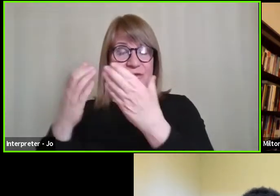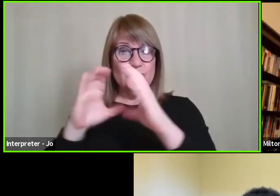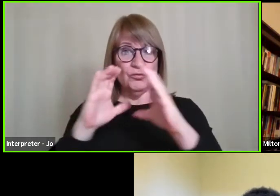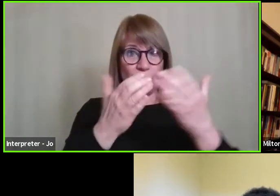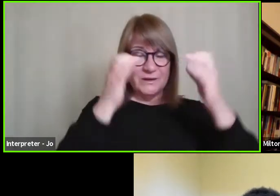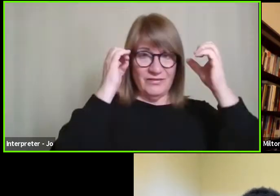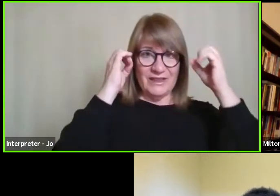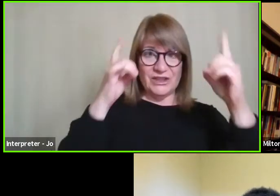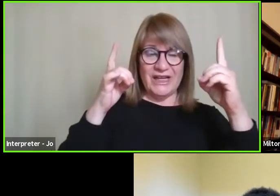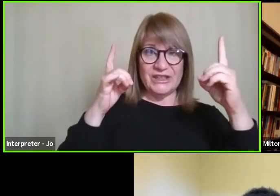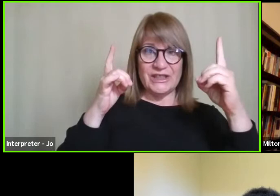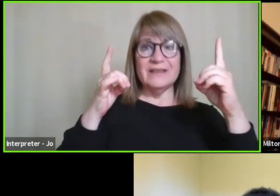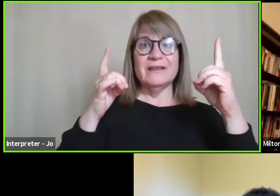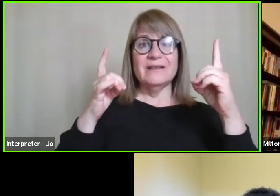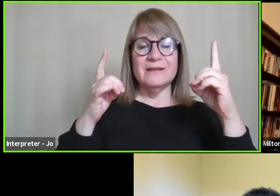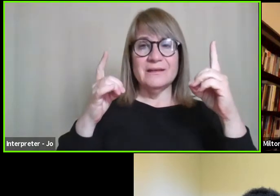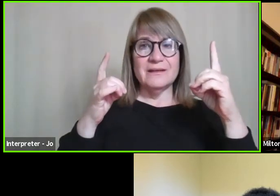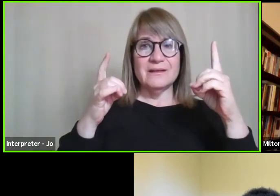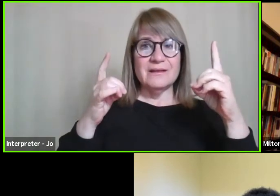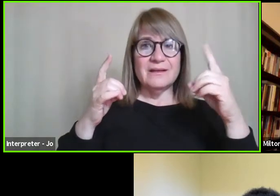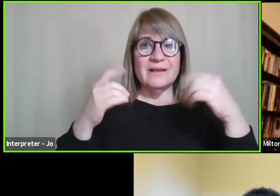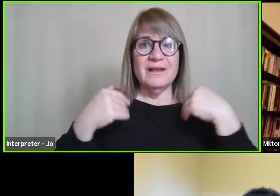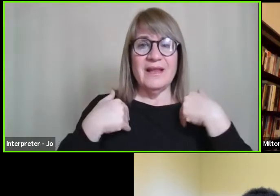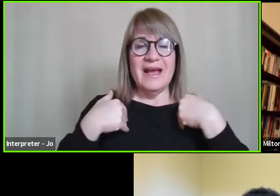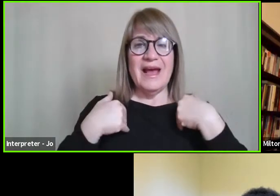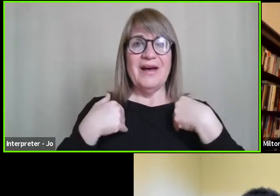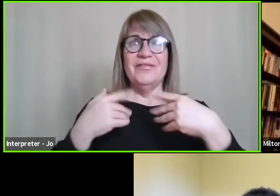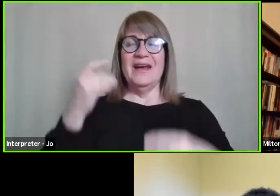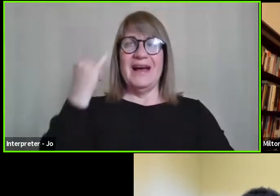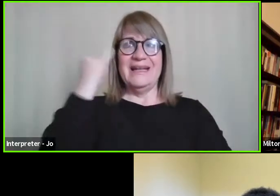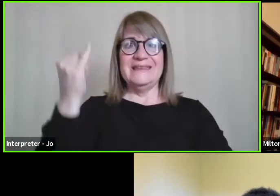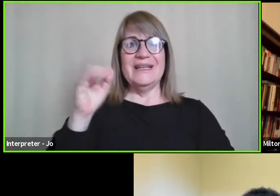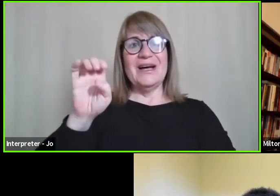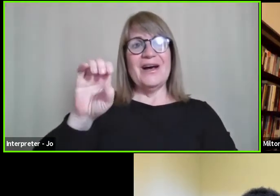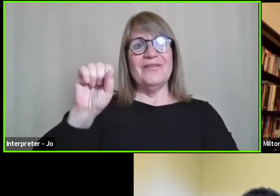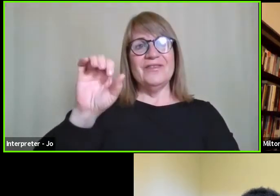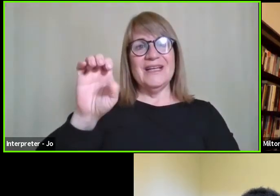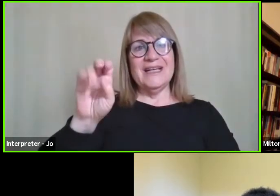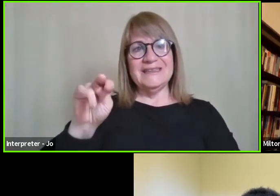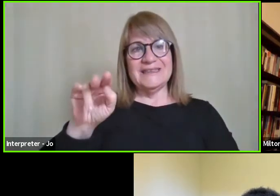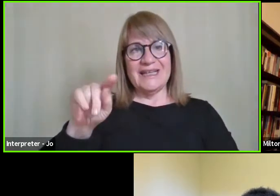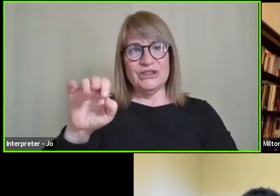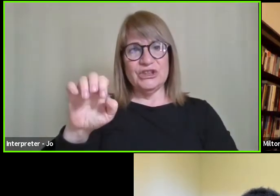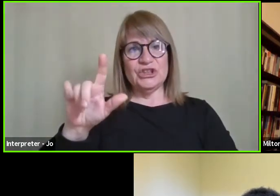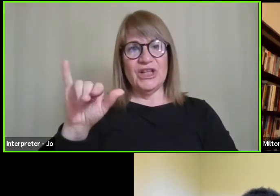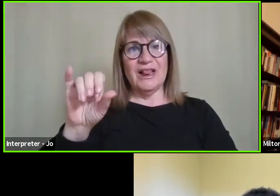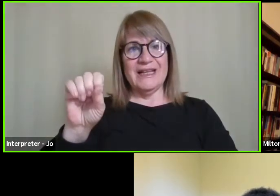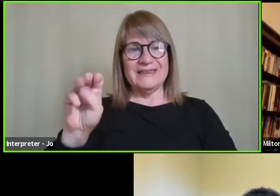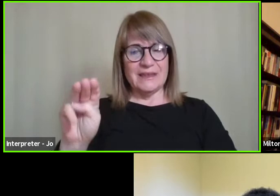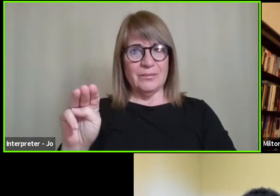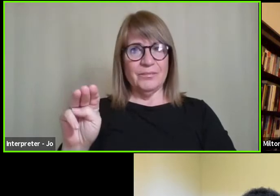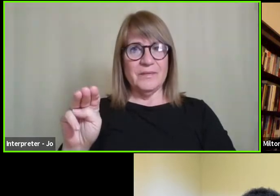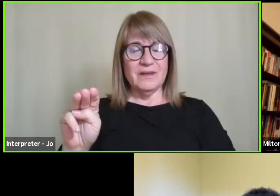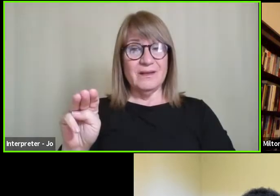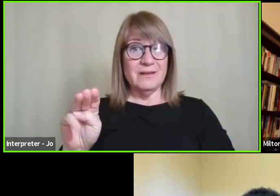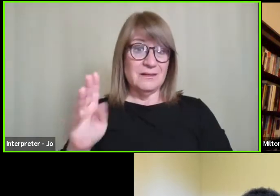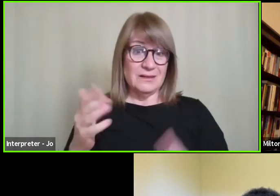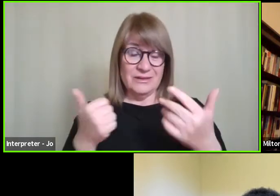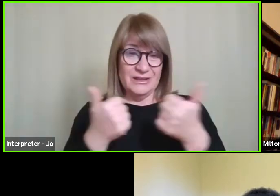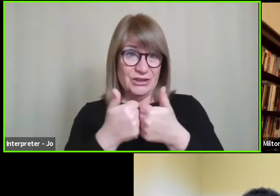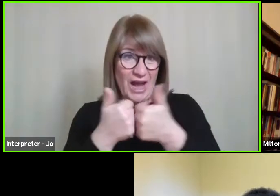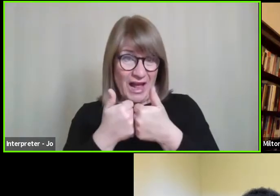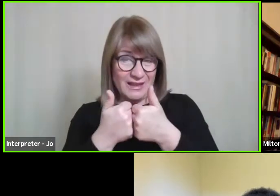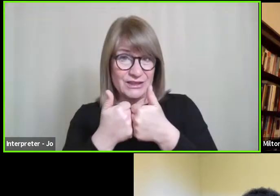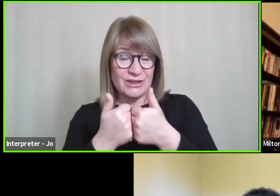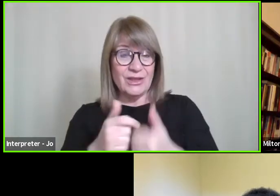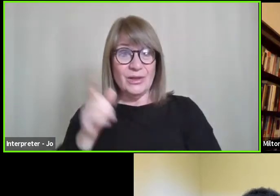uh you know of of essentialism and so that i guess part of part of the challenge is that we have to sort of spend some some time to go deep and